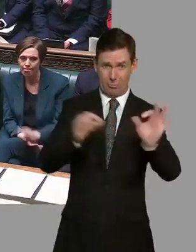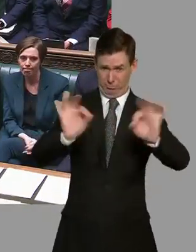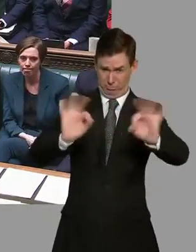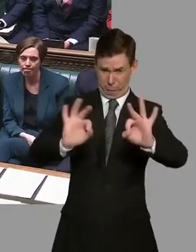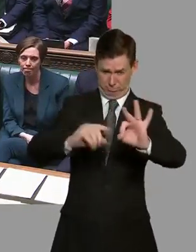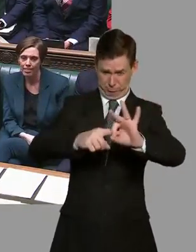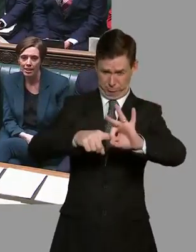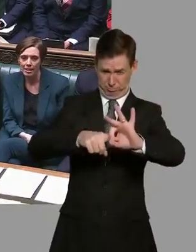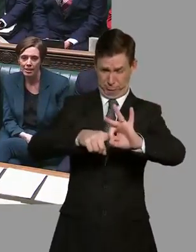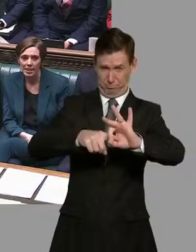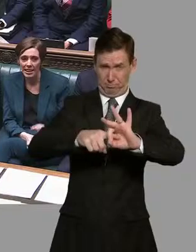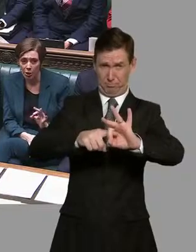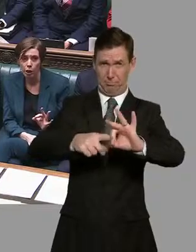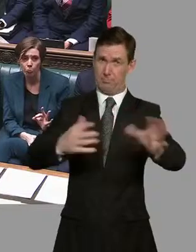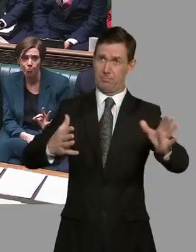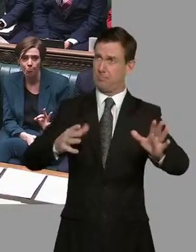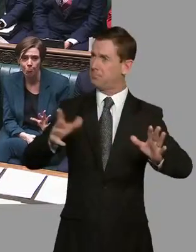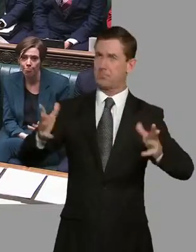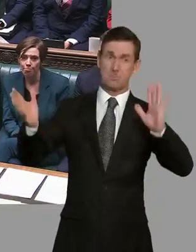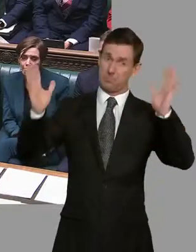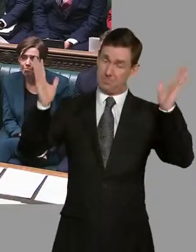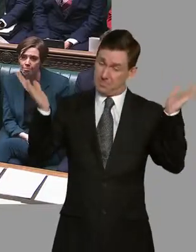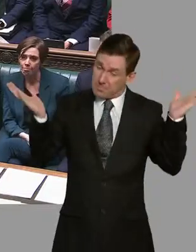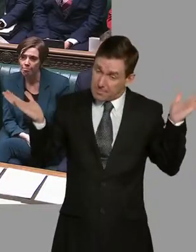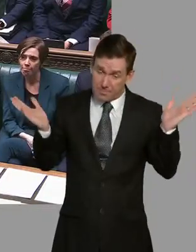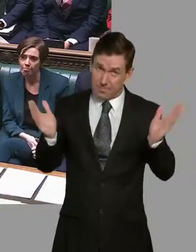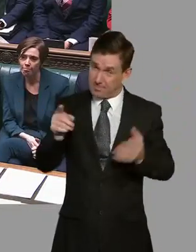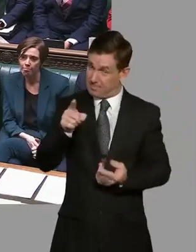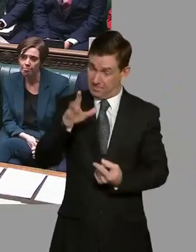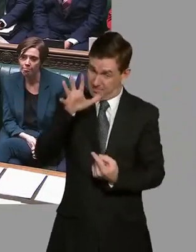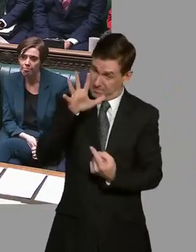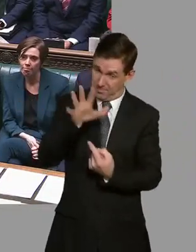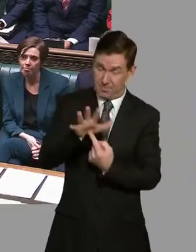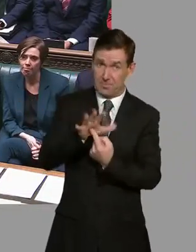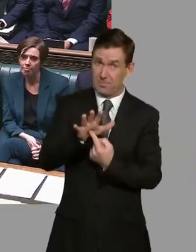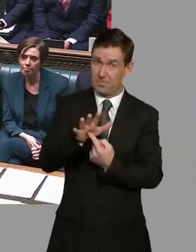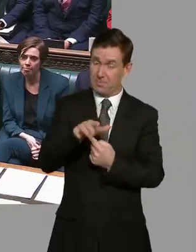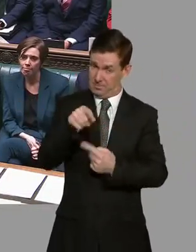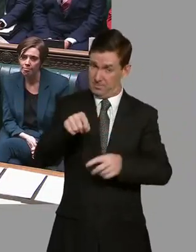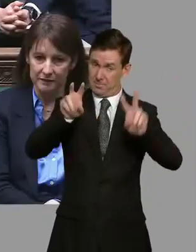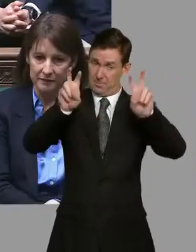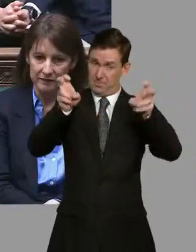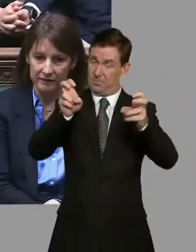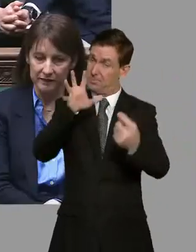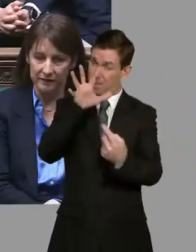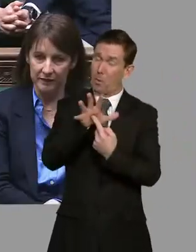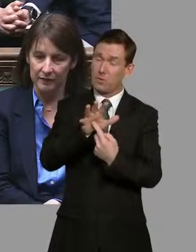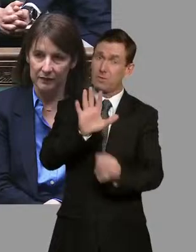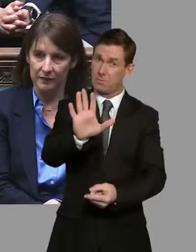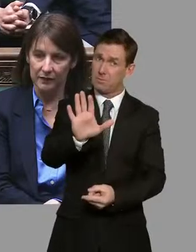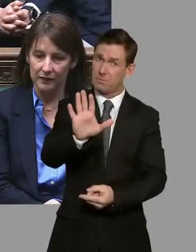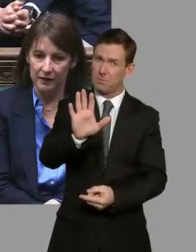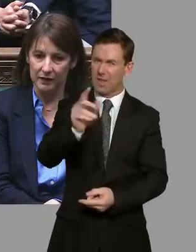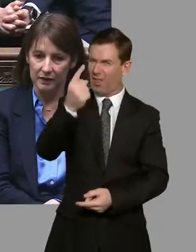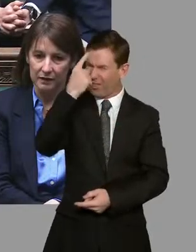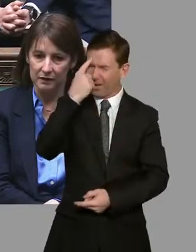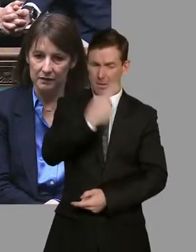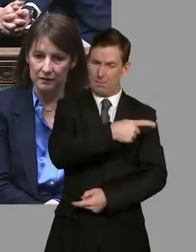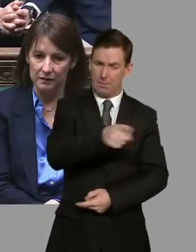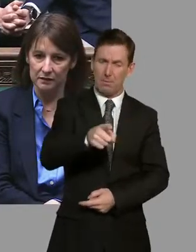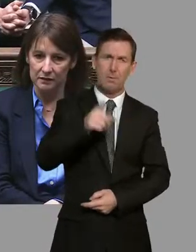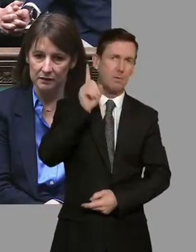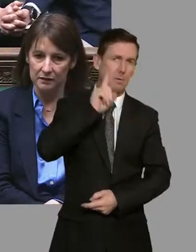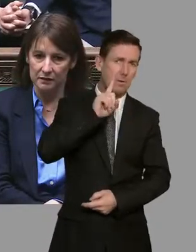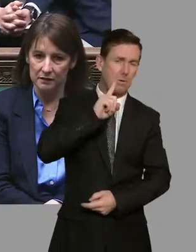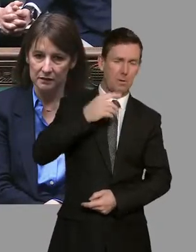this is a really serious issue, and we must focus, obviously, on the victims and survivors. There's no fixed view on the victims and